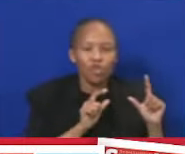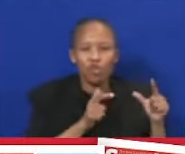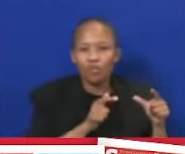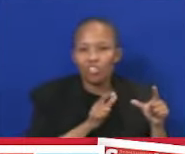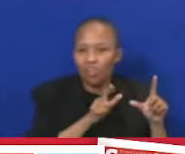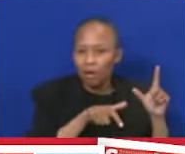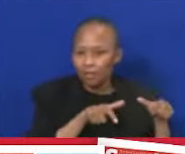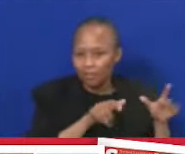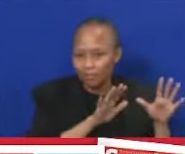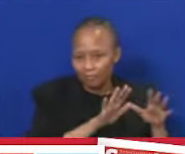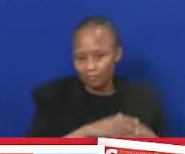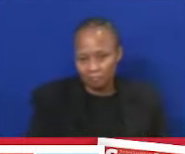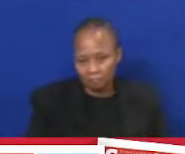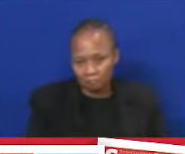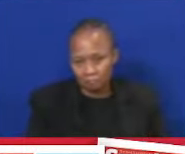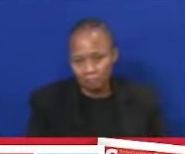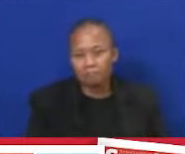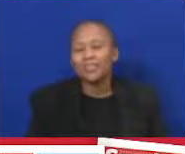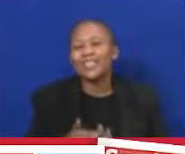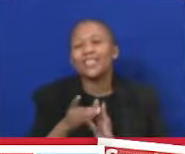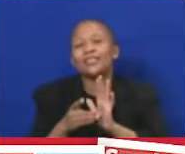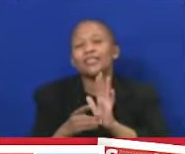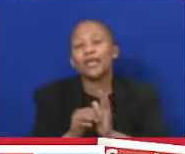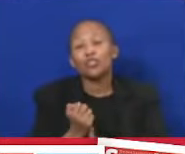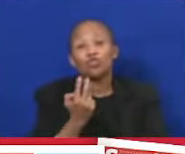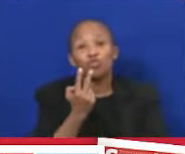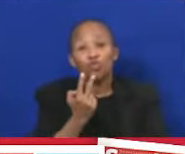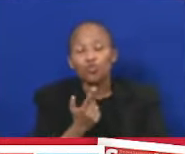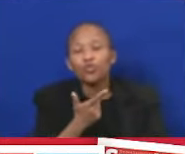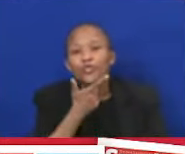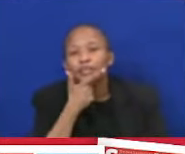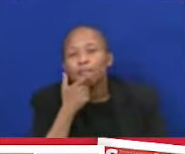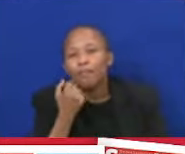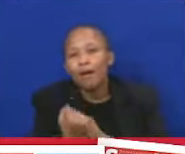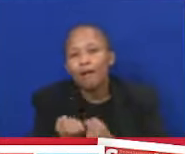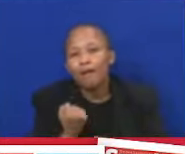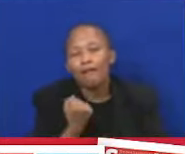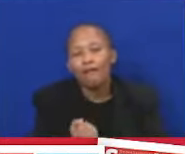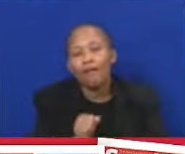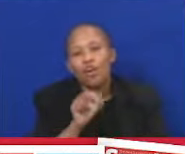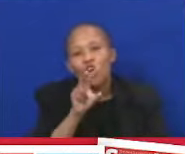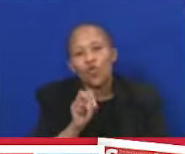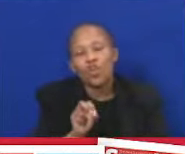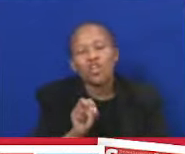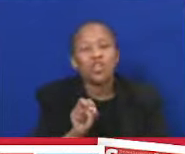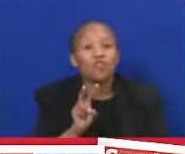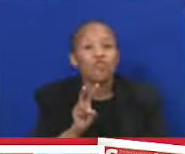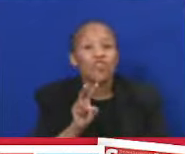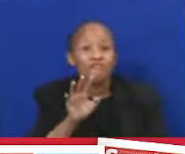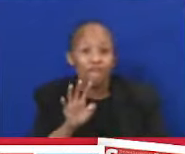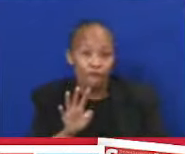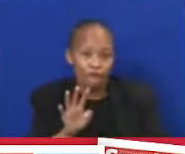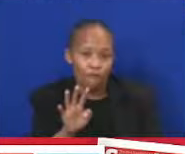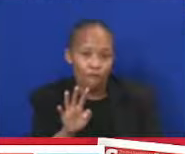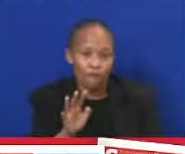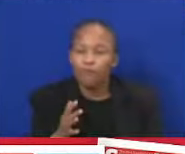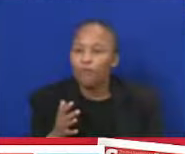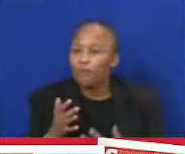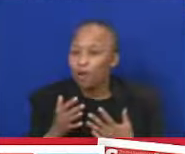On the 2nd of December 2024, I was redeployed from